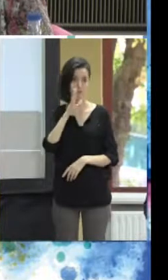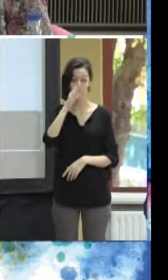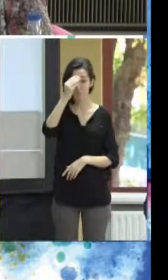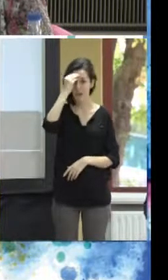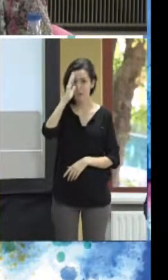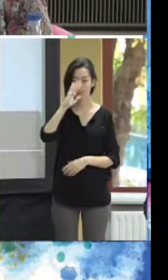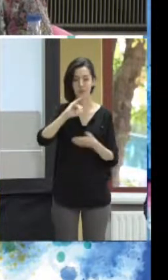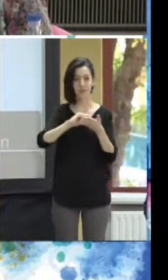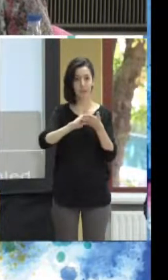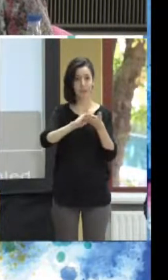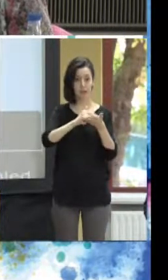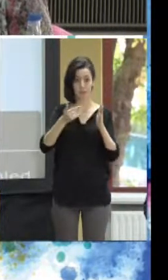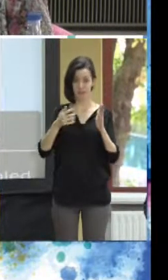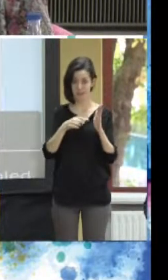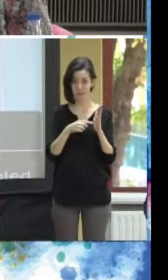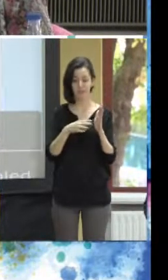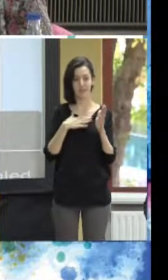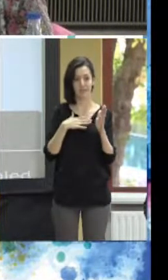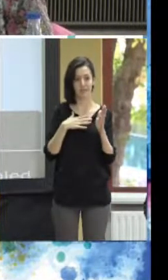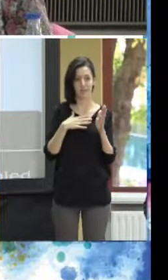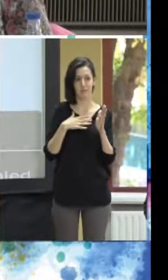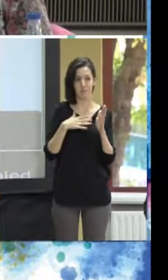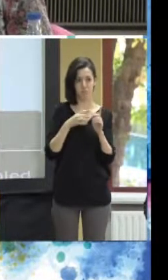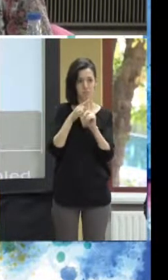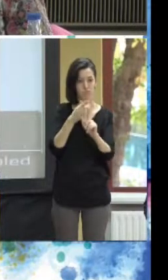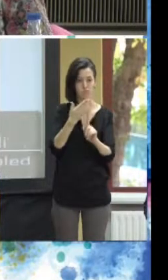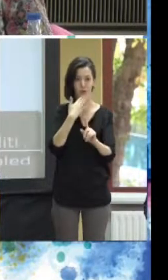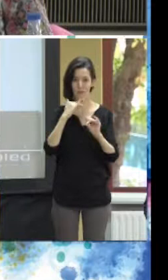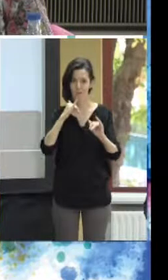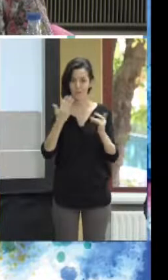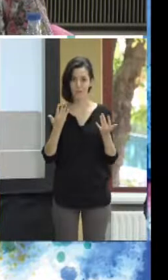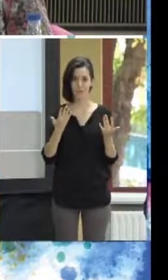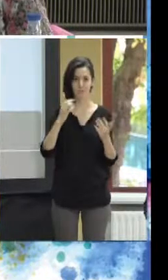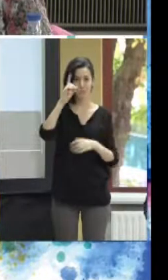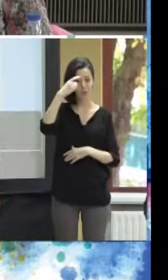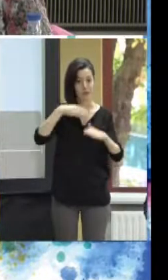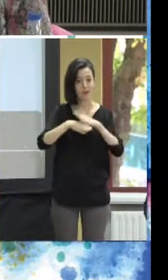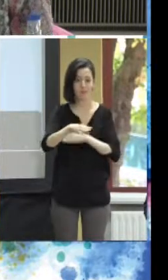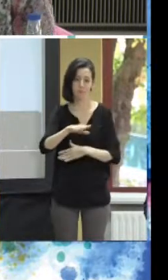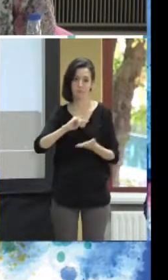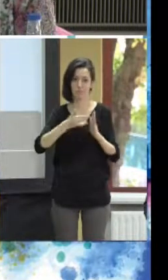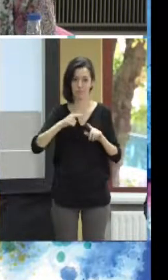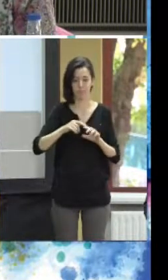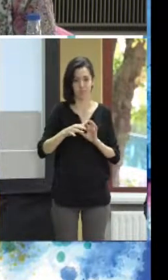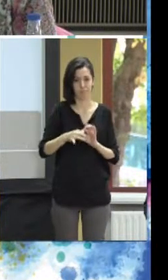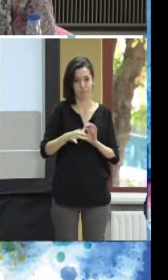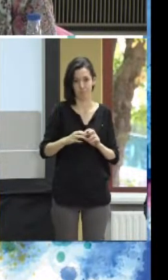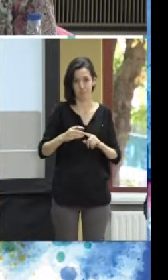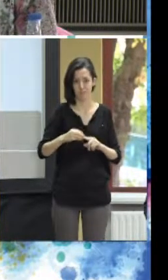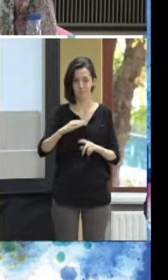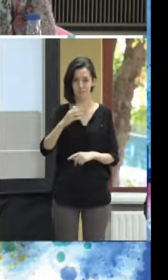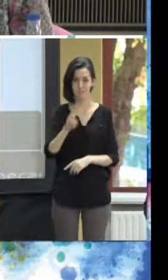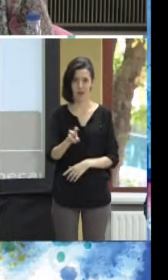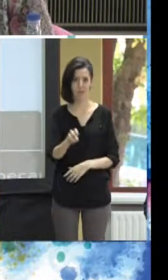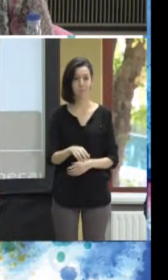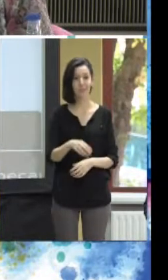visual impairment, because we do believe that in order to be able to enjoy for an accessible cultural leisure, technology is fundamental.